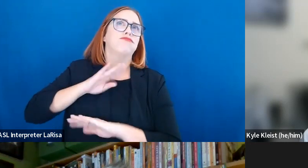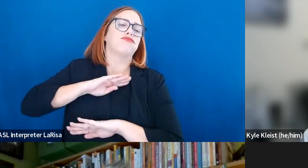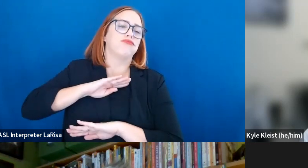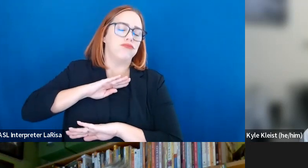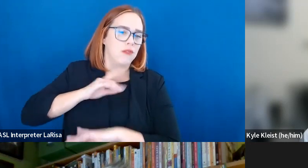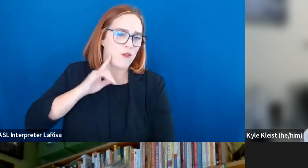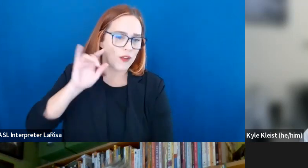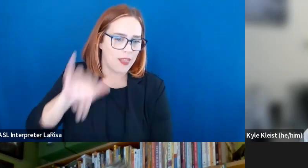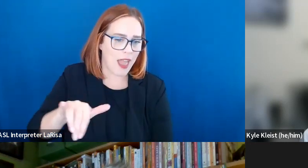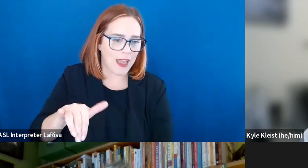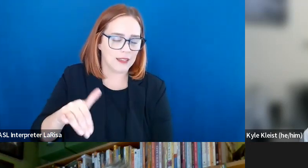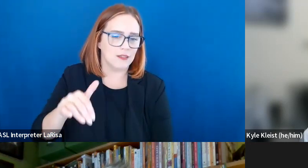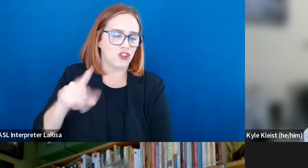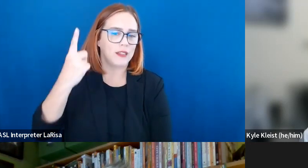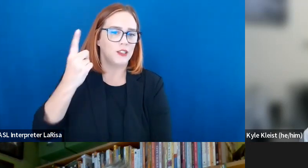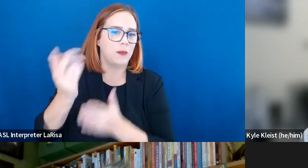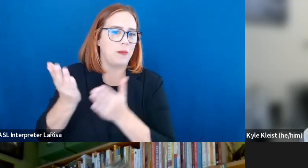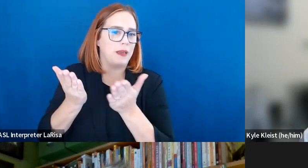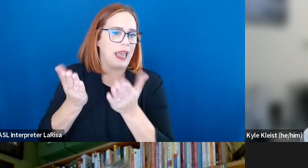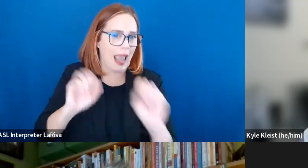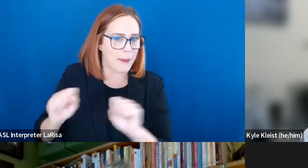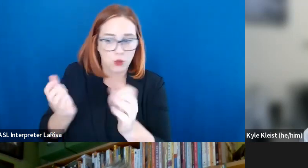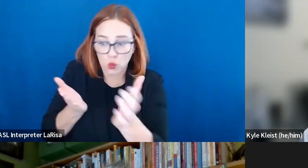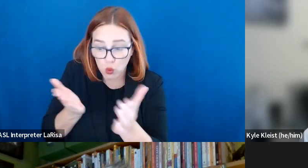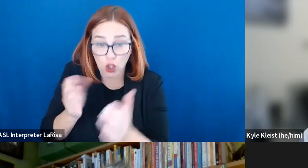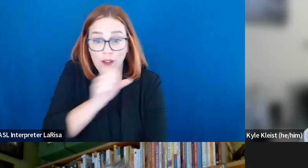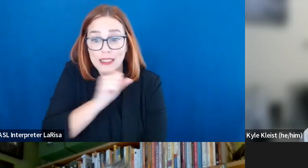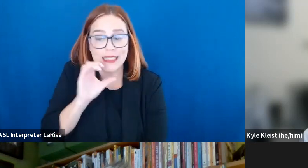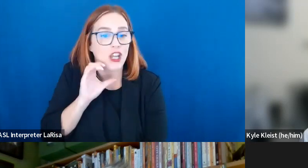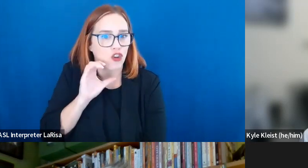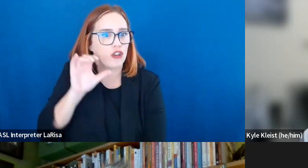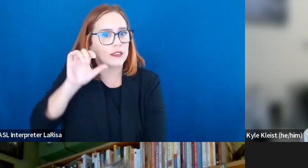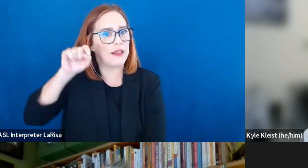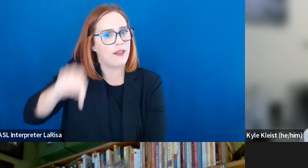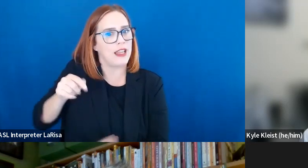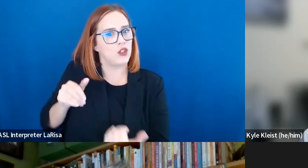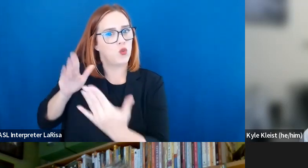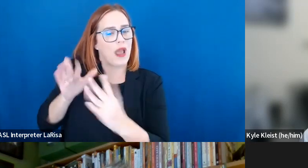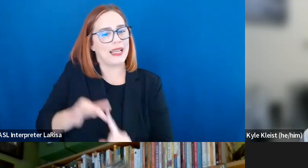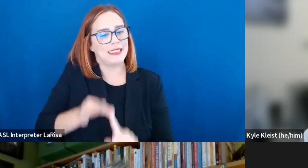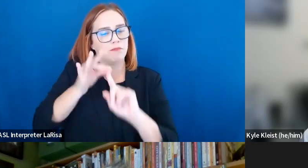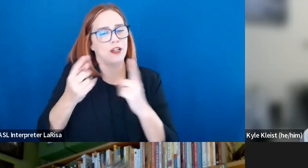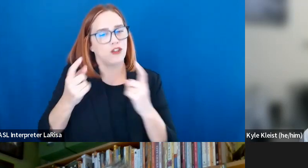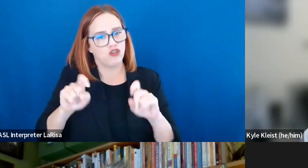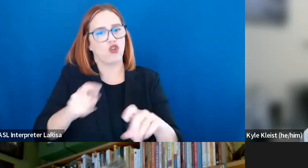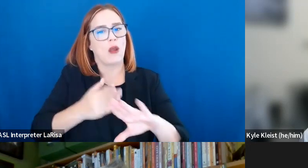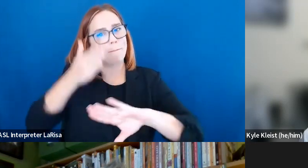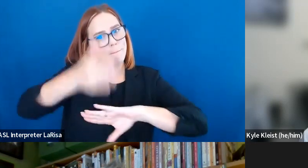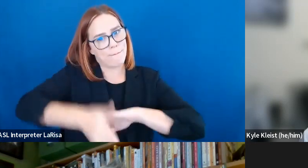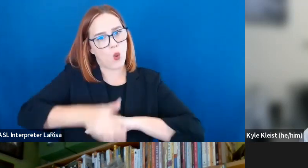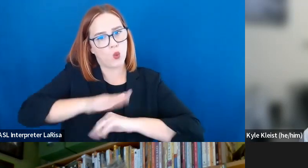to serve the seniors in this way, especially during this,